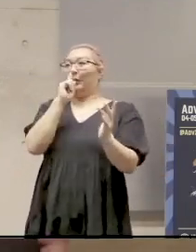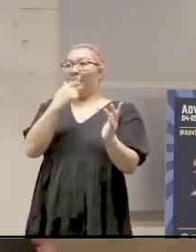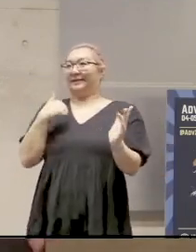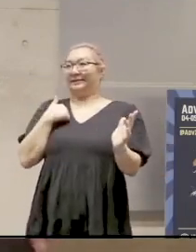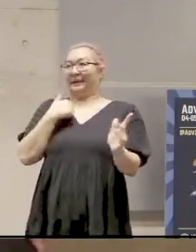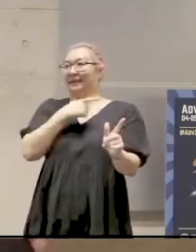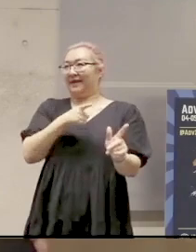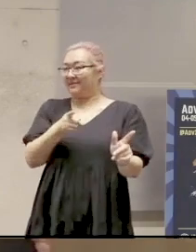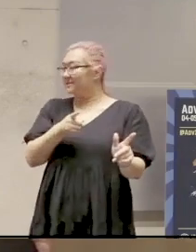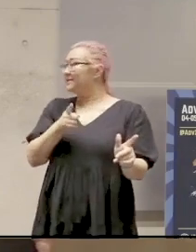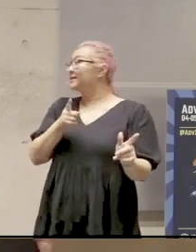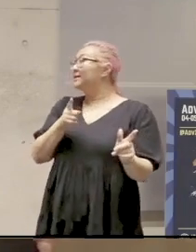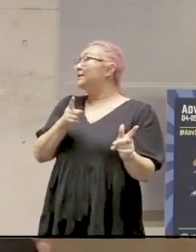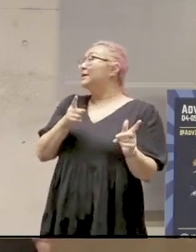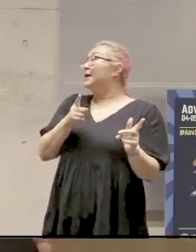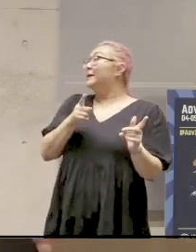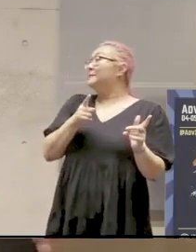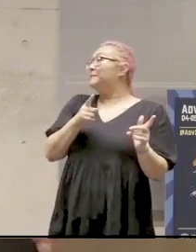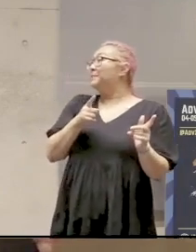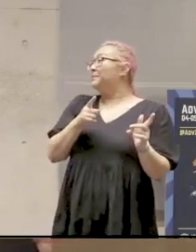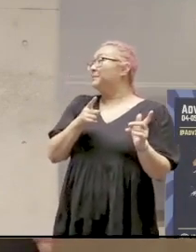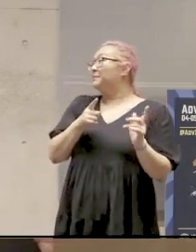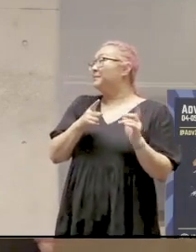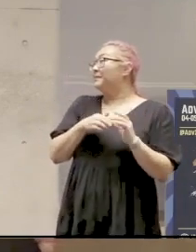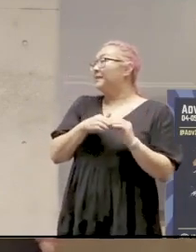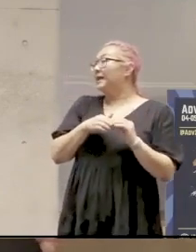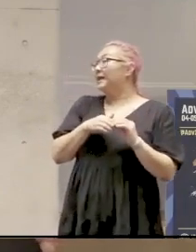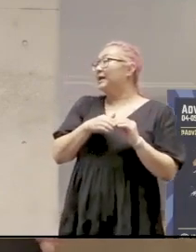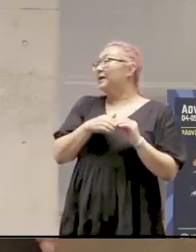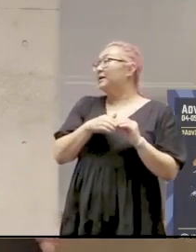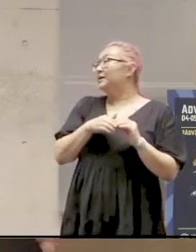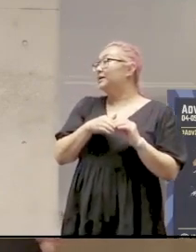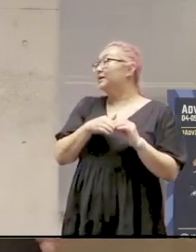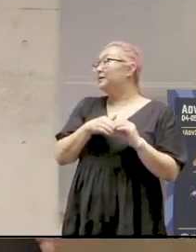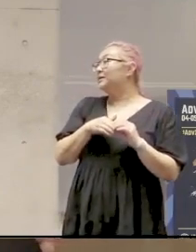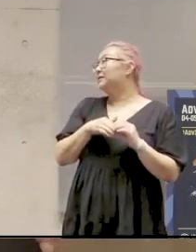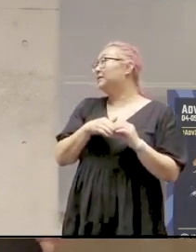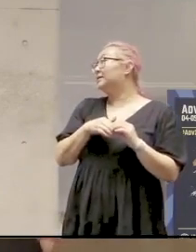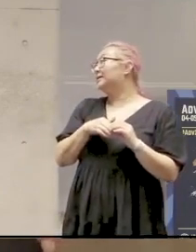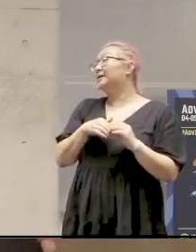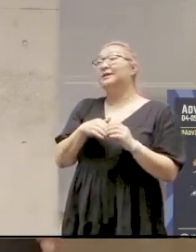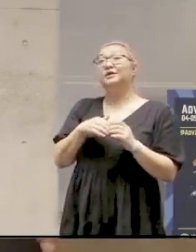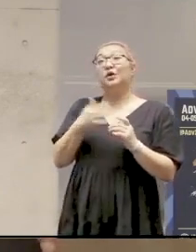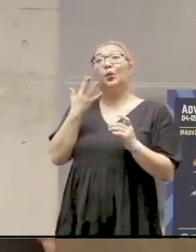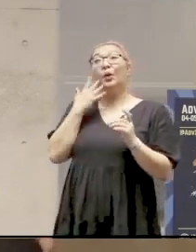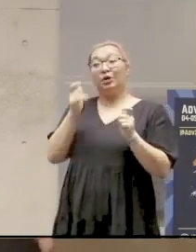don't know, drinking sick, chewing